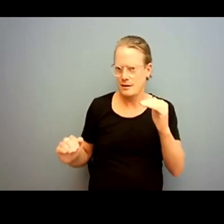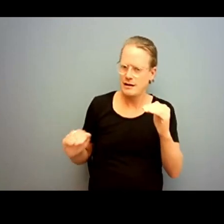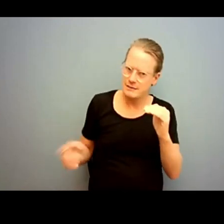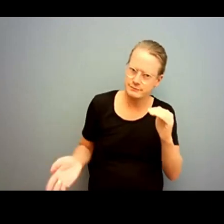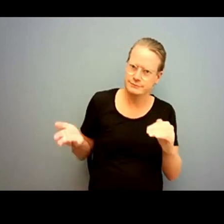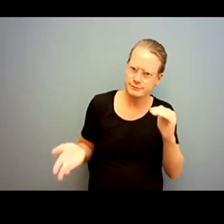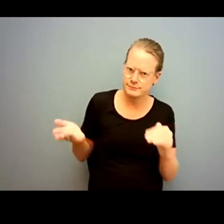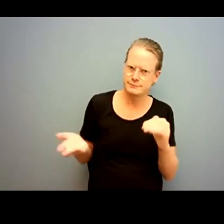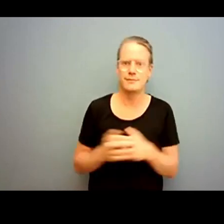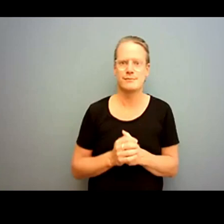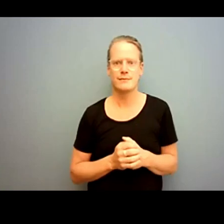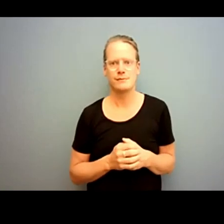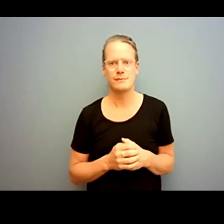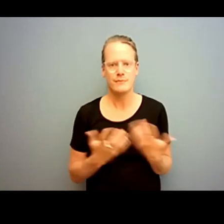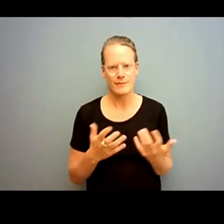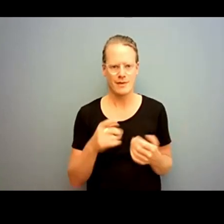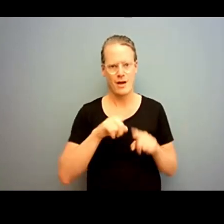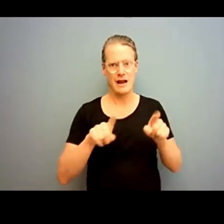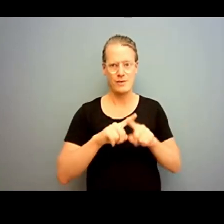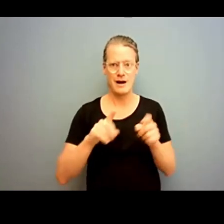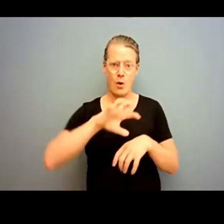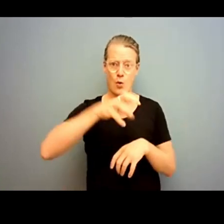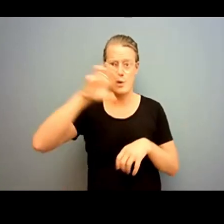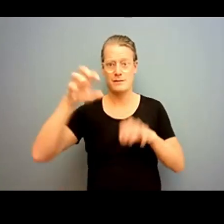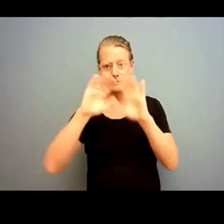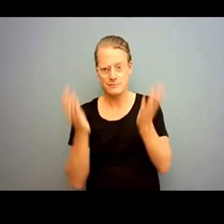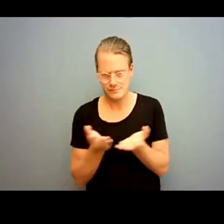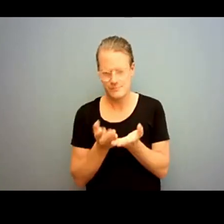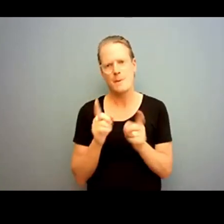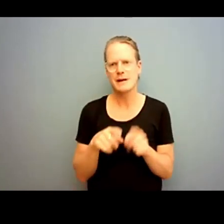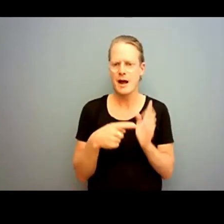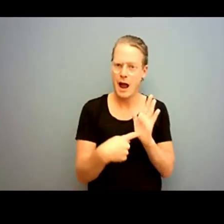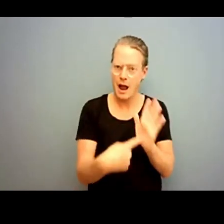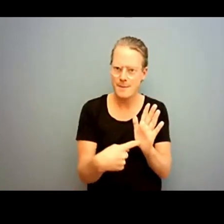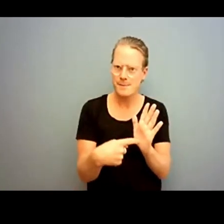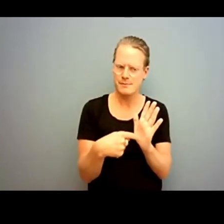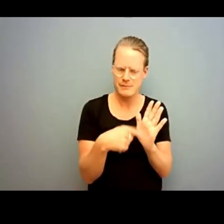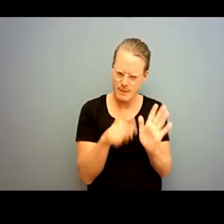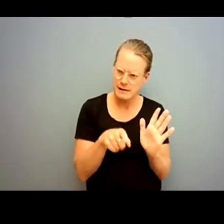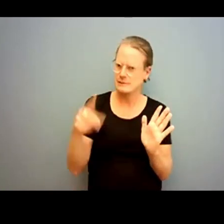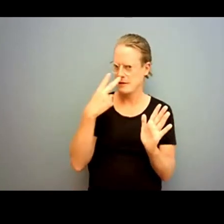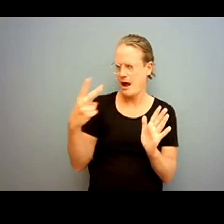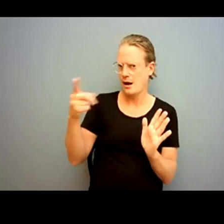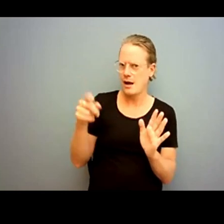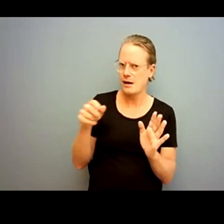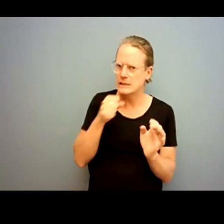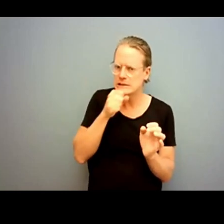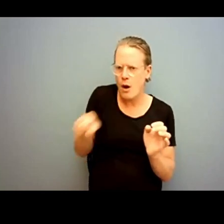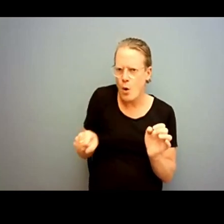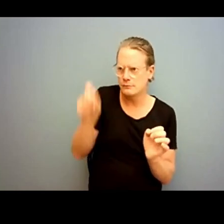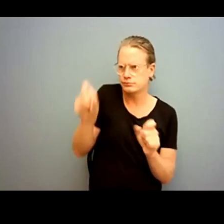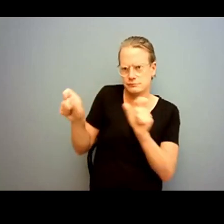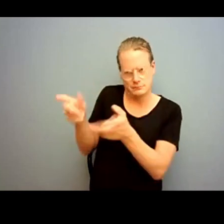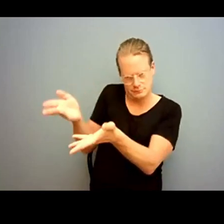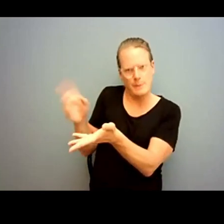those with dementia too. In my work on disability, I want to build on the UN Declaration